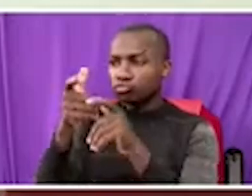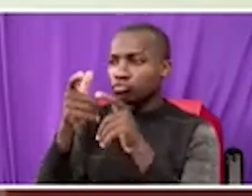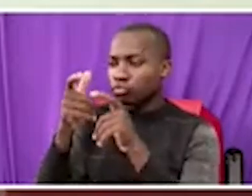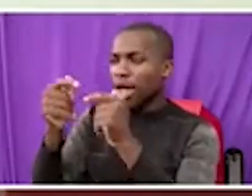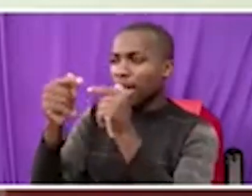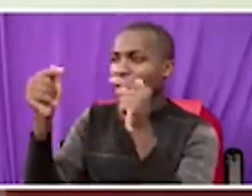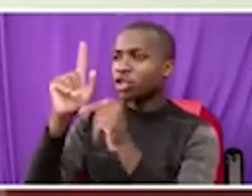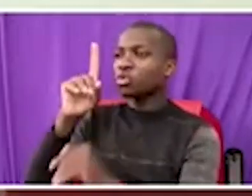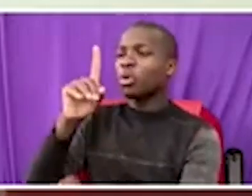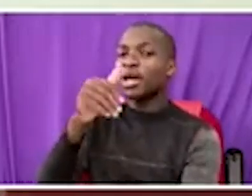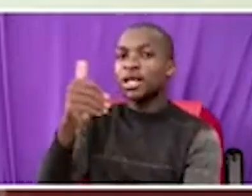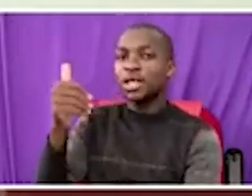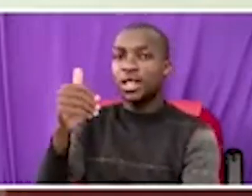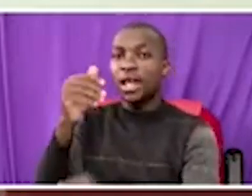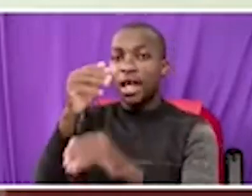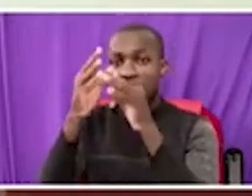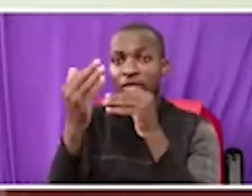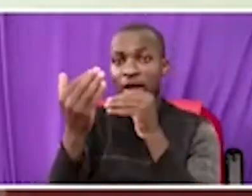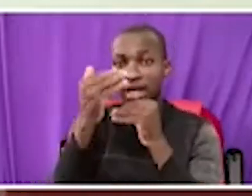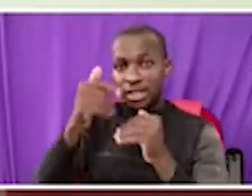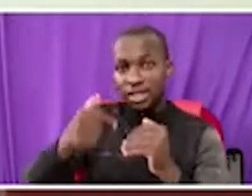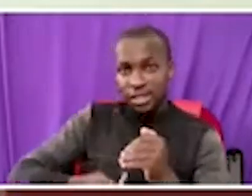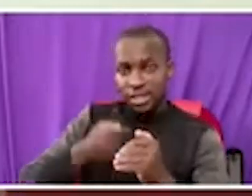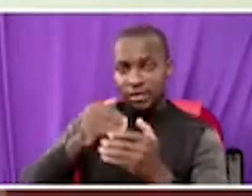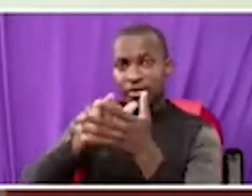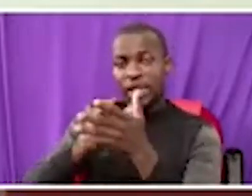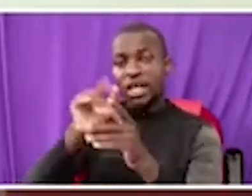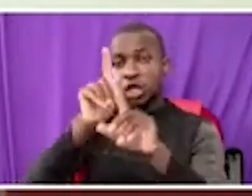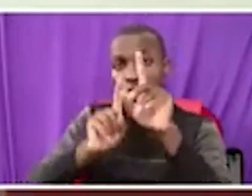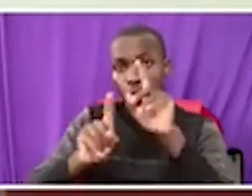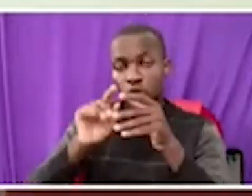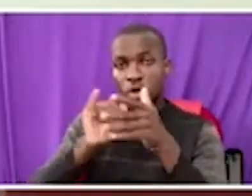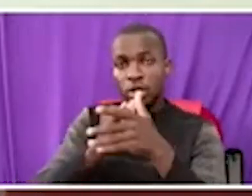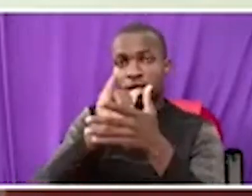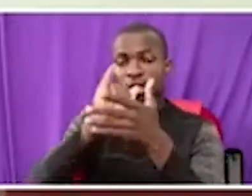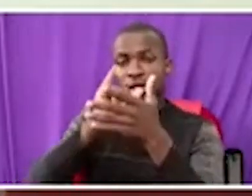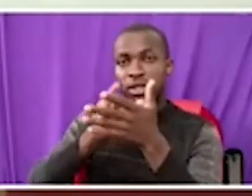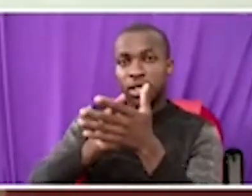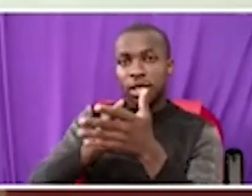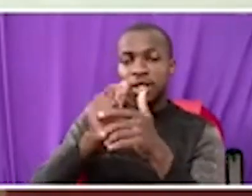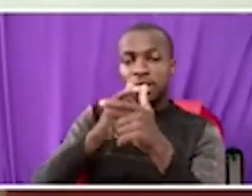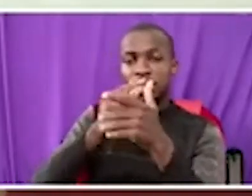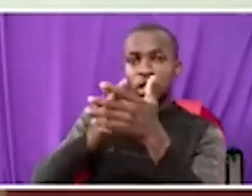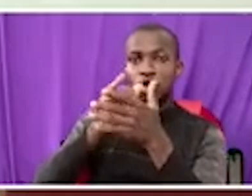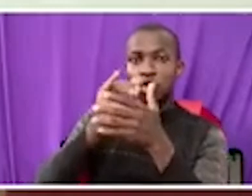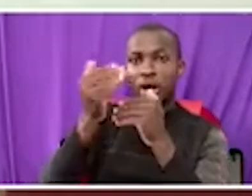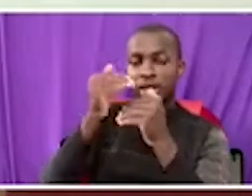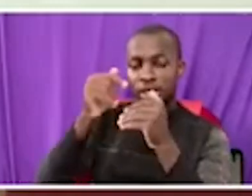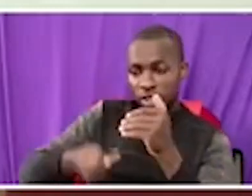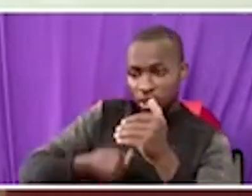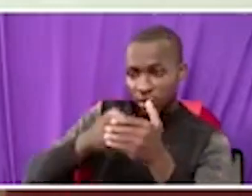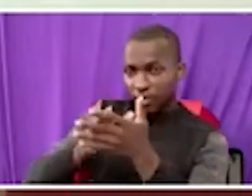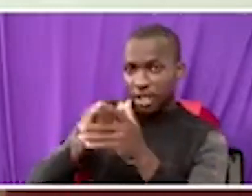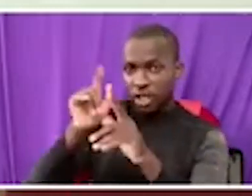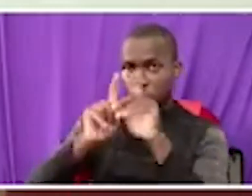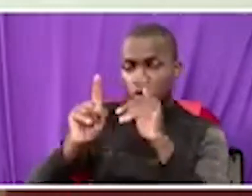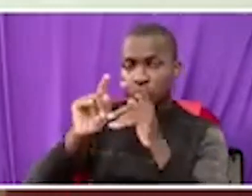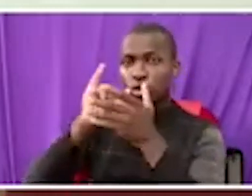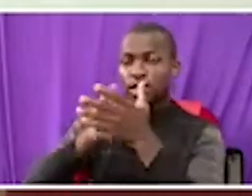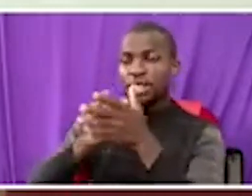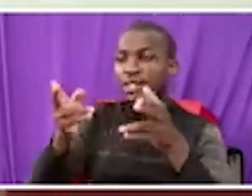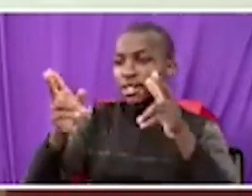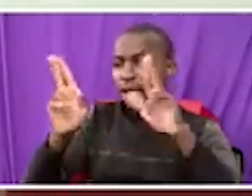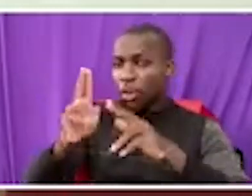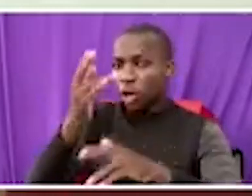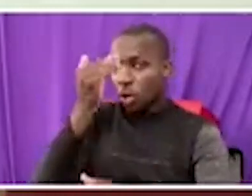each other? They were asking themselves that question. You are asking yourselves that question if you were here when that was happening. Why?